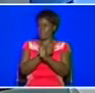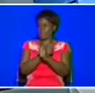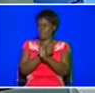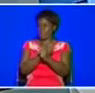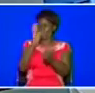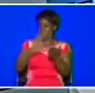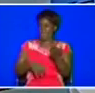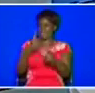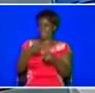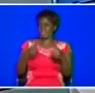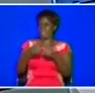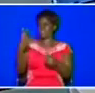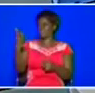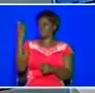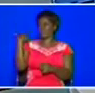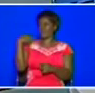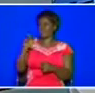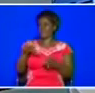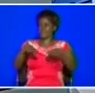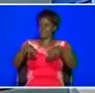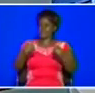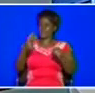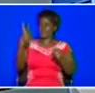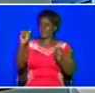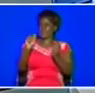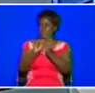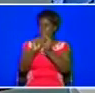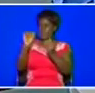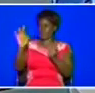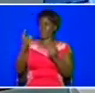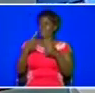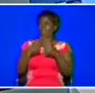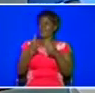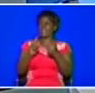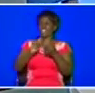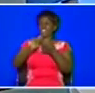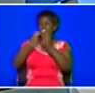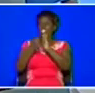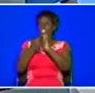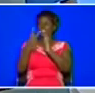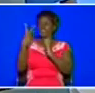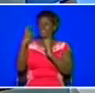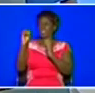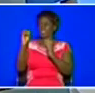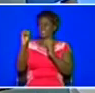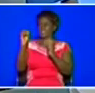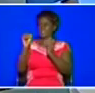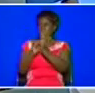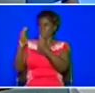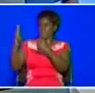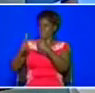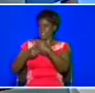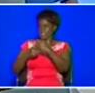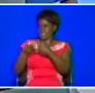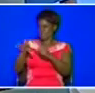four and a half years ago. But the numbers are interesting because they talk about what they inherited in 2013, yes. but then change that in the 2017 manifesto and say that in